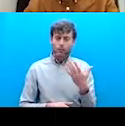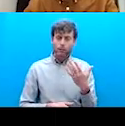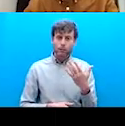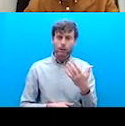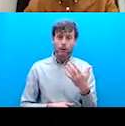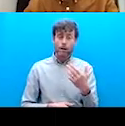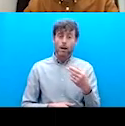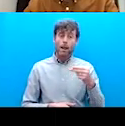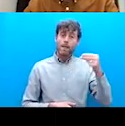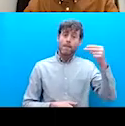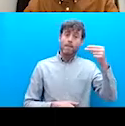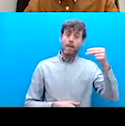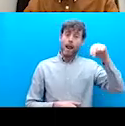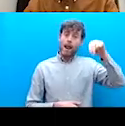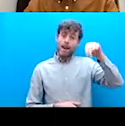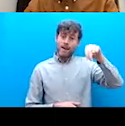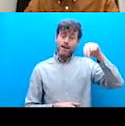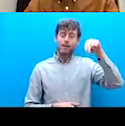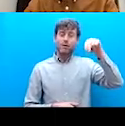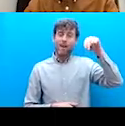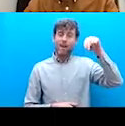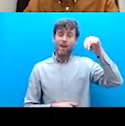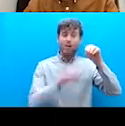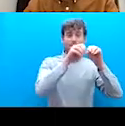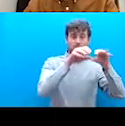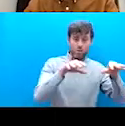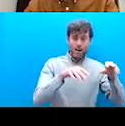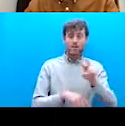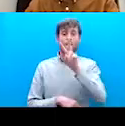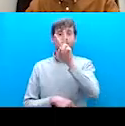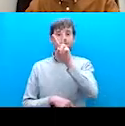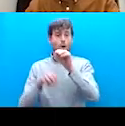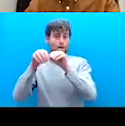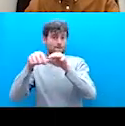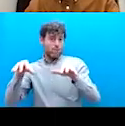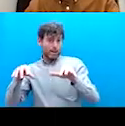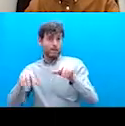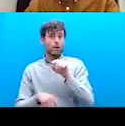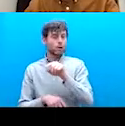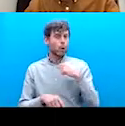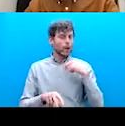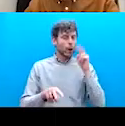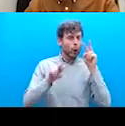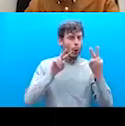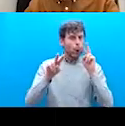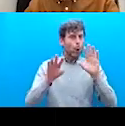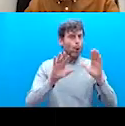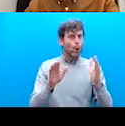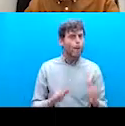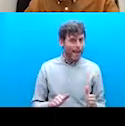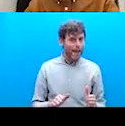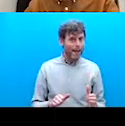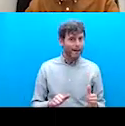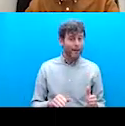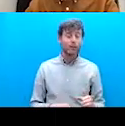noun phrases, so B versus A, and verb phrases, so D versus C. So in all four conditions, the earpiece